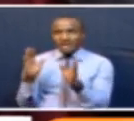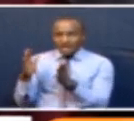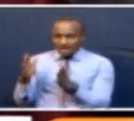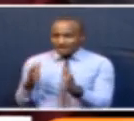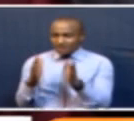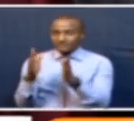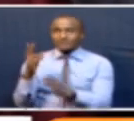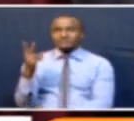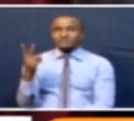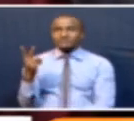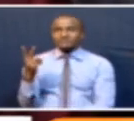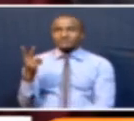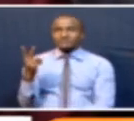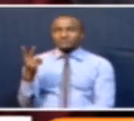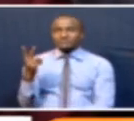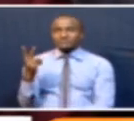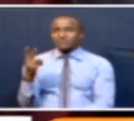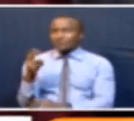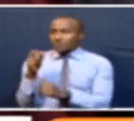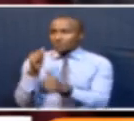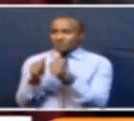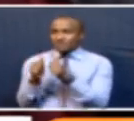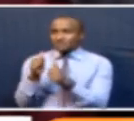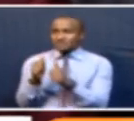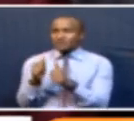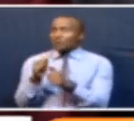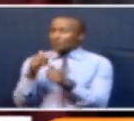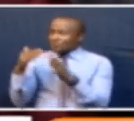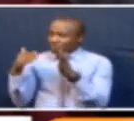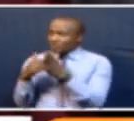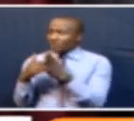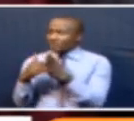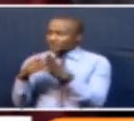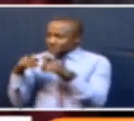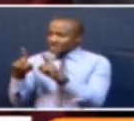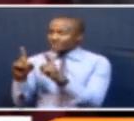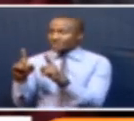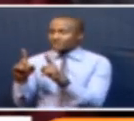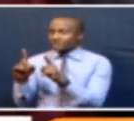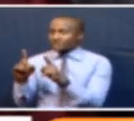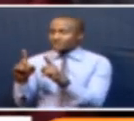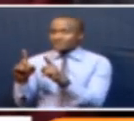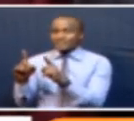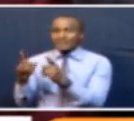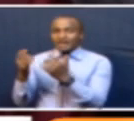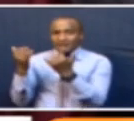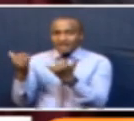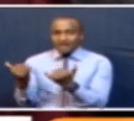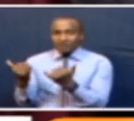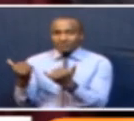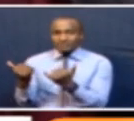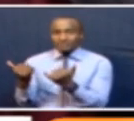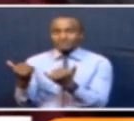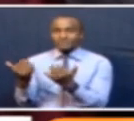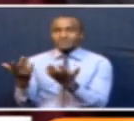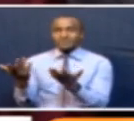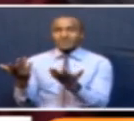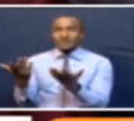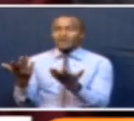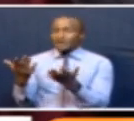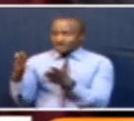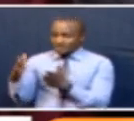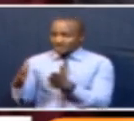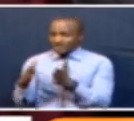that property that had been blocked by the dams. So now you have a situation where the rivers are